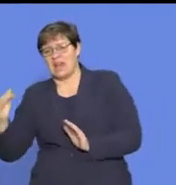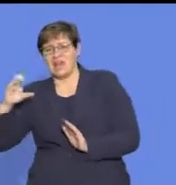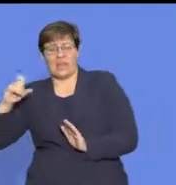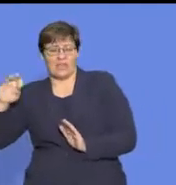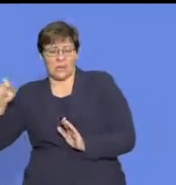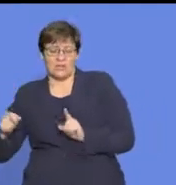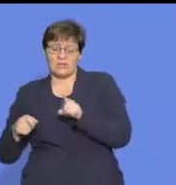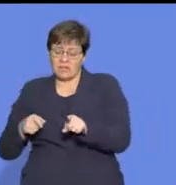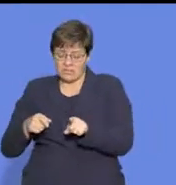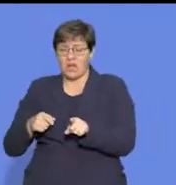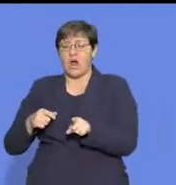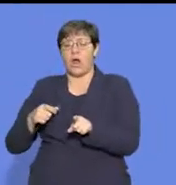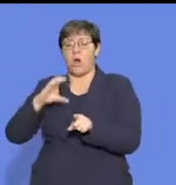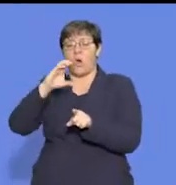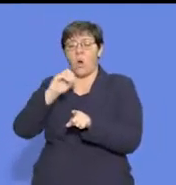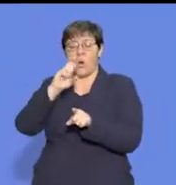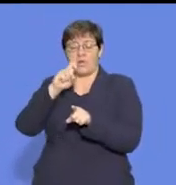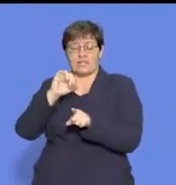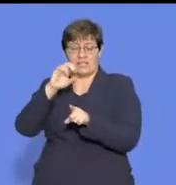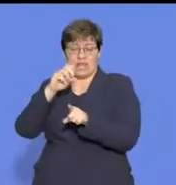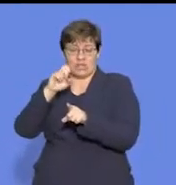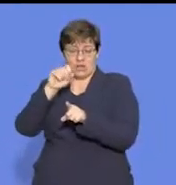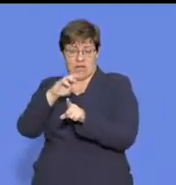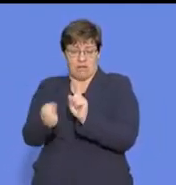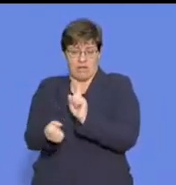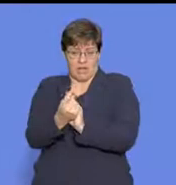The anode is where oxidation takes place,